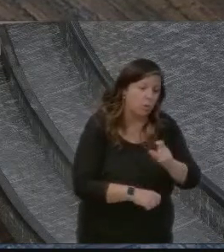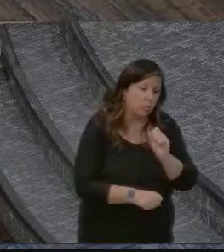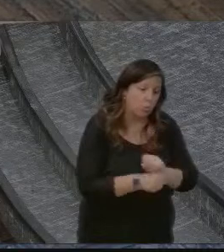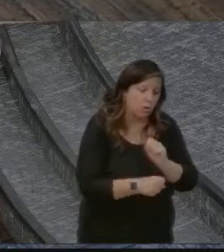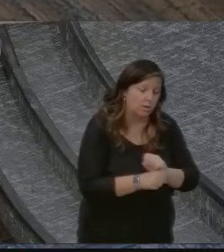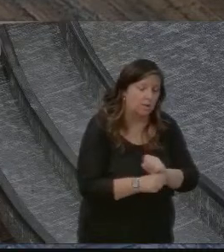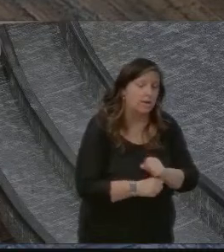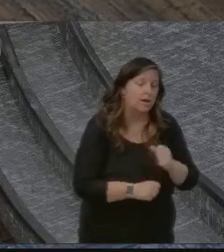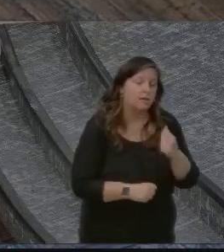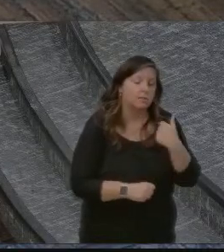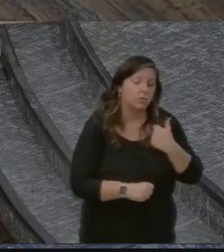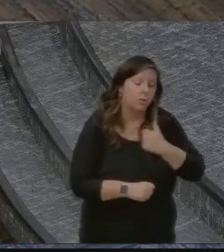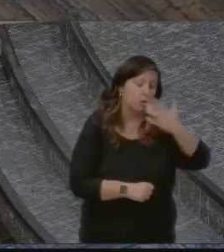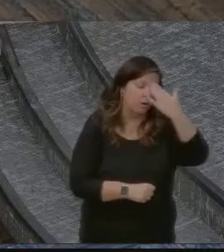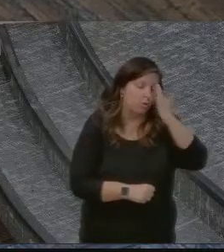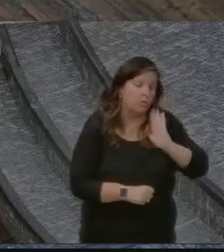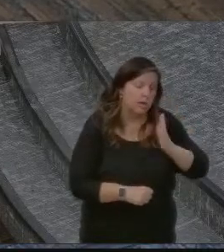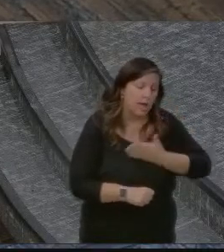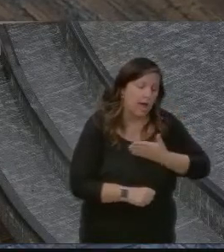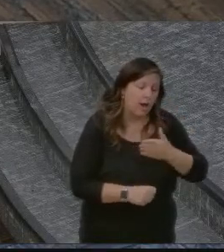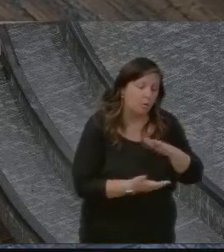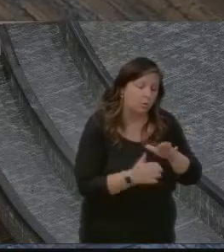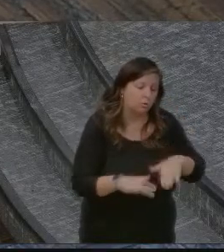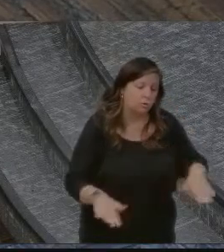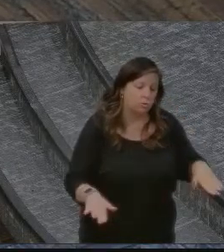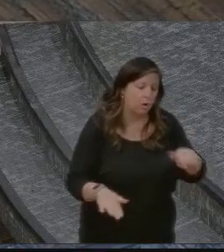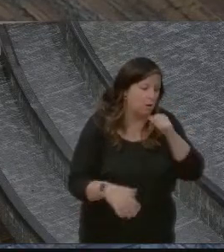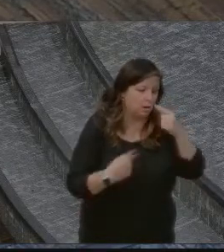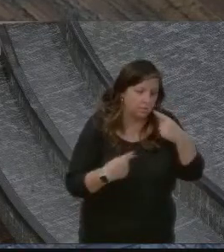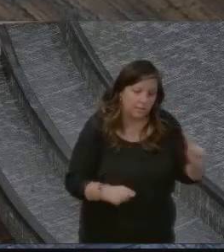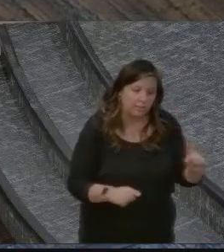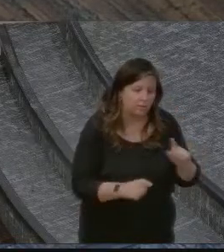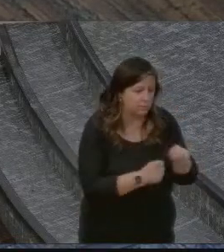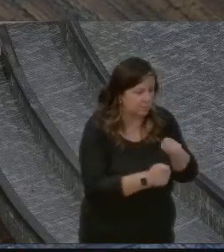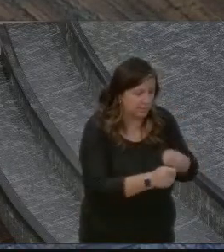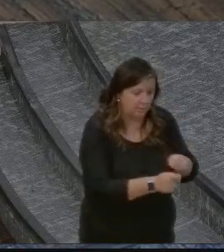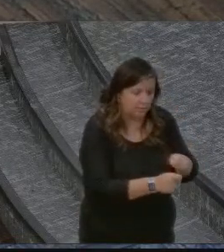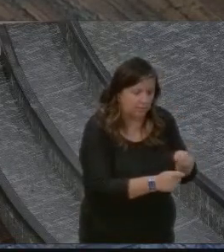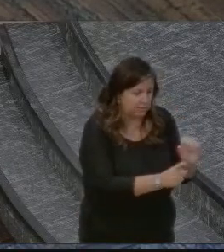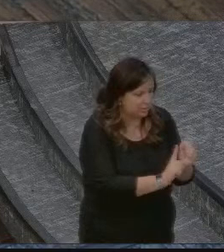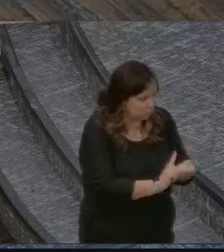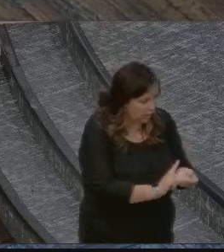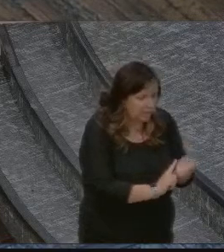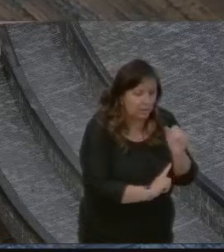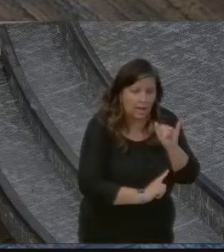are not doing well in certain spaces. And what we also know is that that will impact their